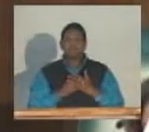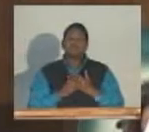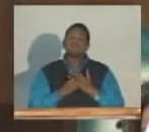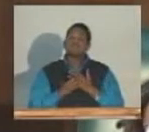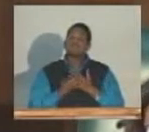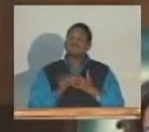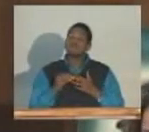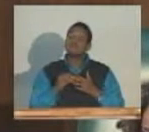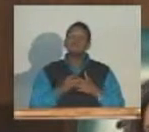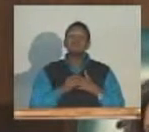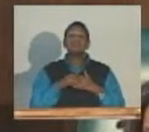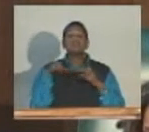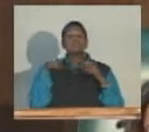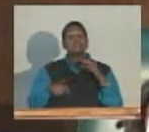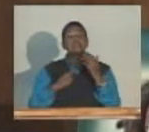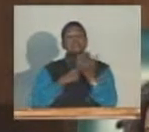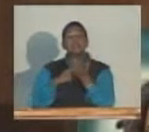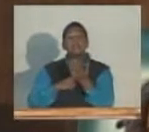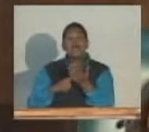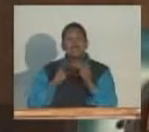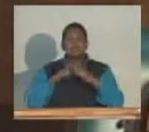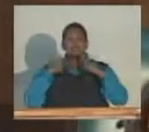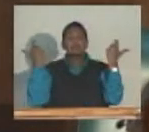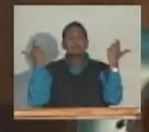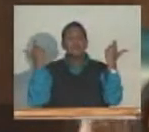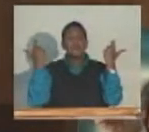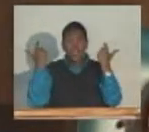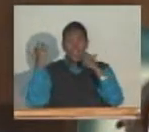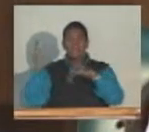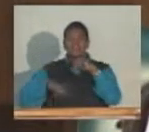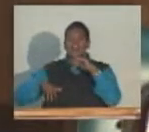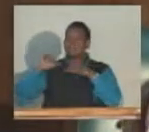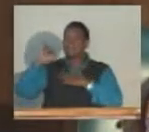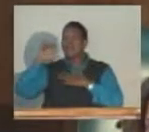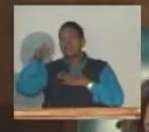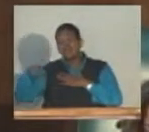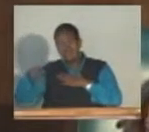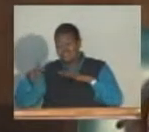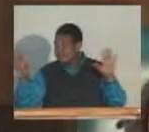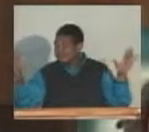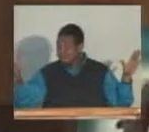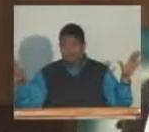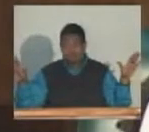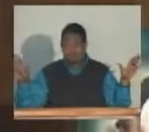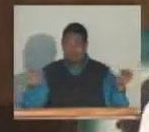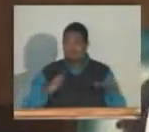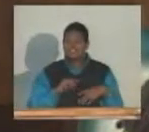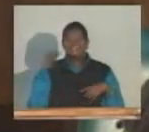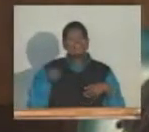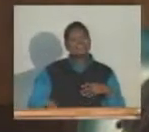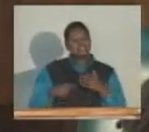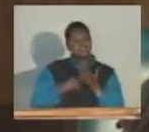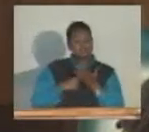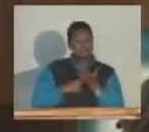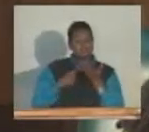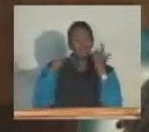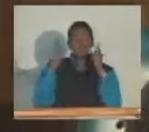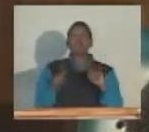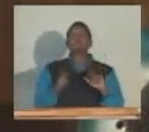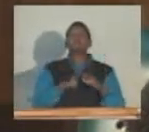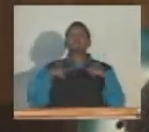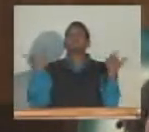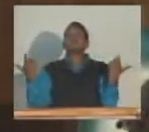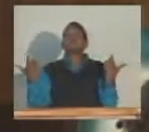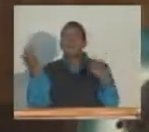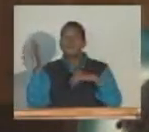This debate is bigger than the JLP. This debate is bigger